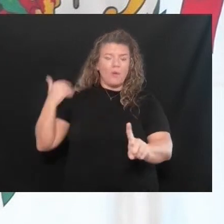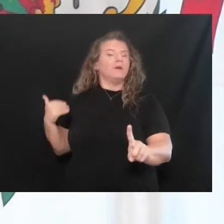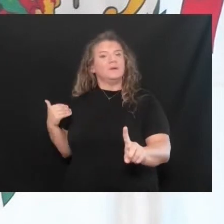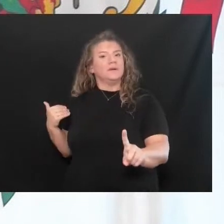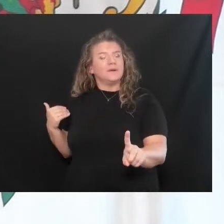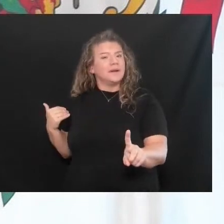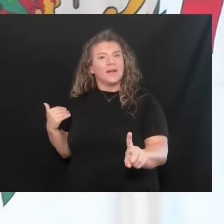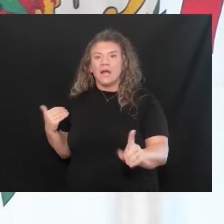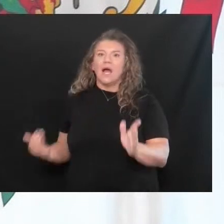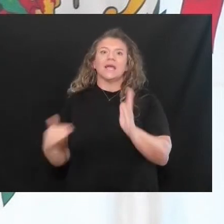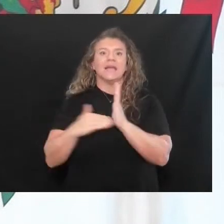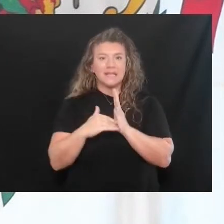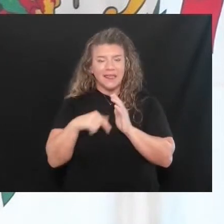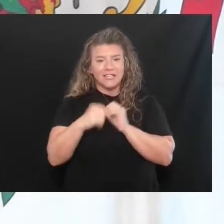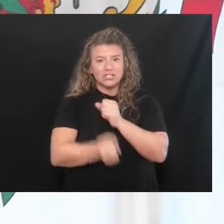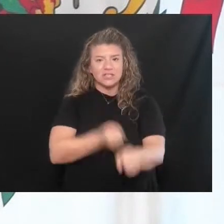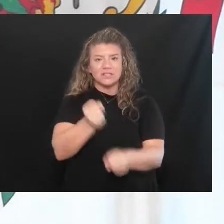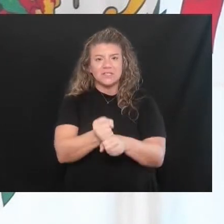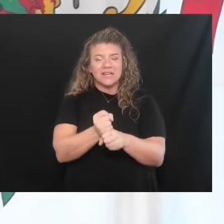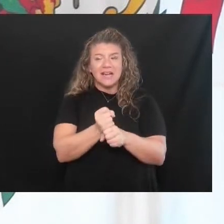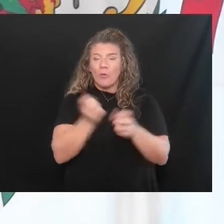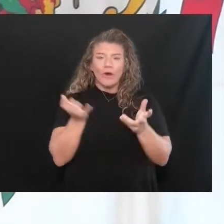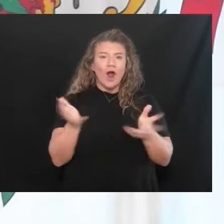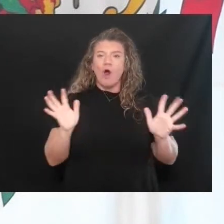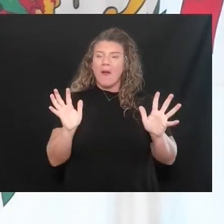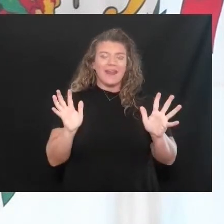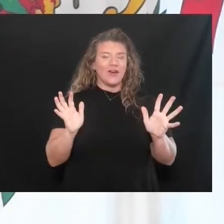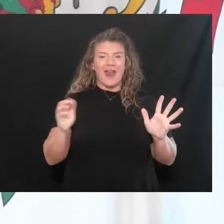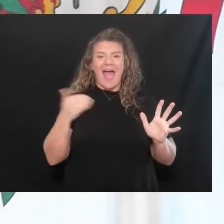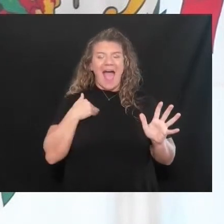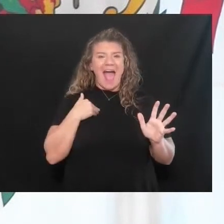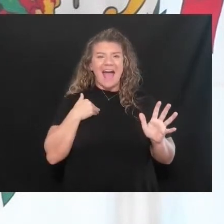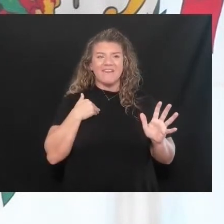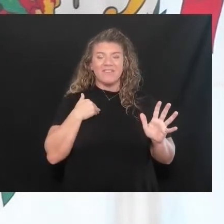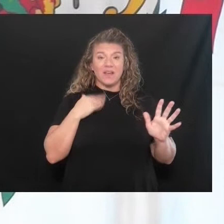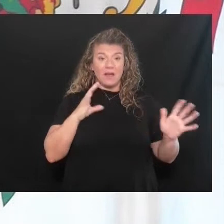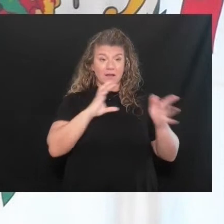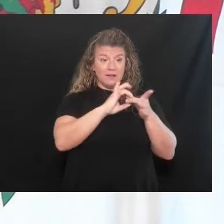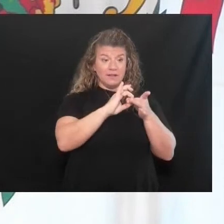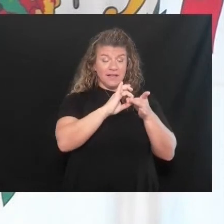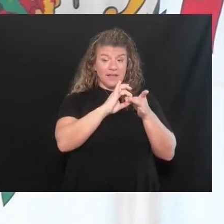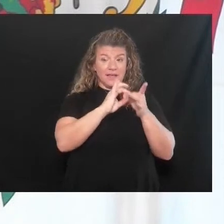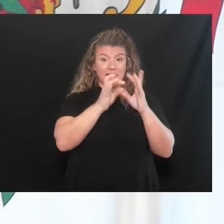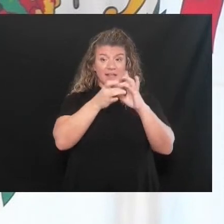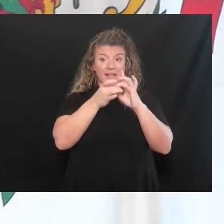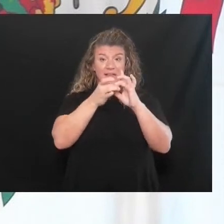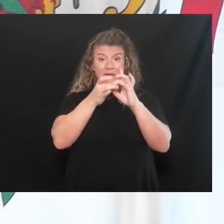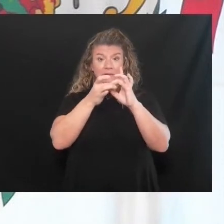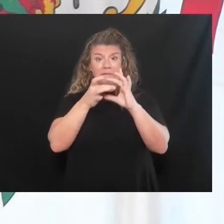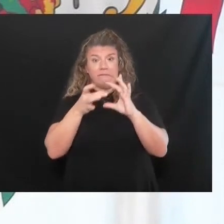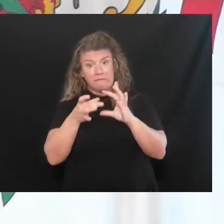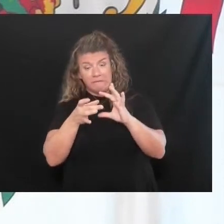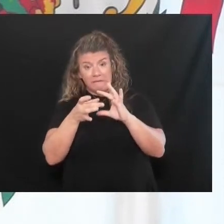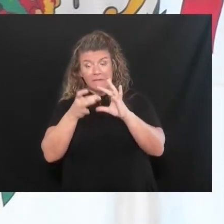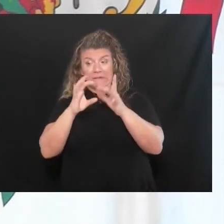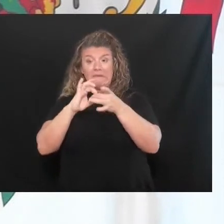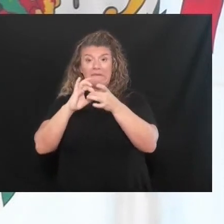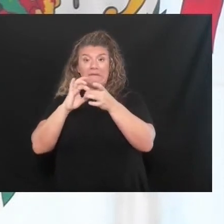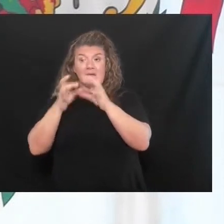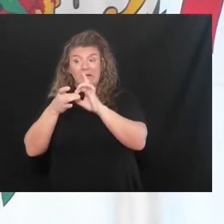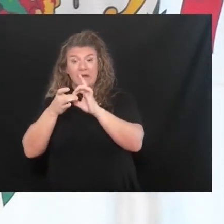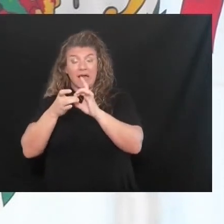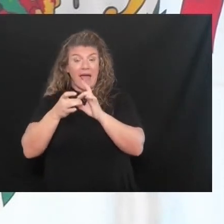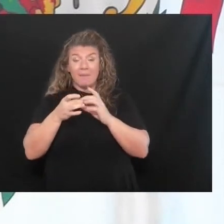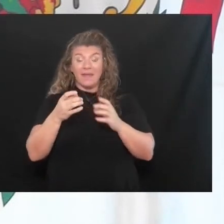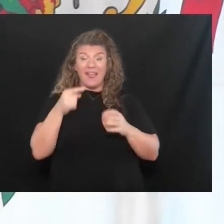year. Again, there's already going to be a link in the chain that may be off, you know, may be lost forever with